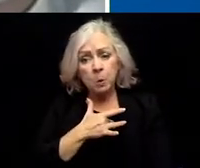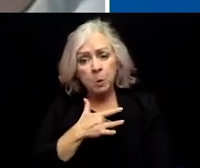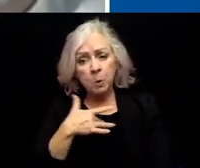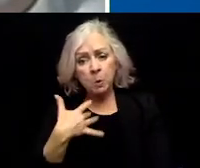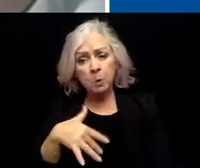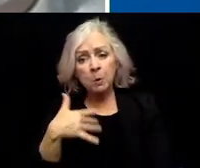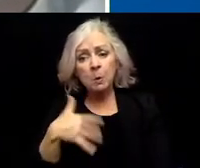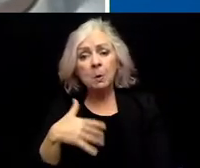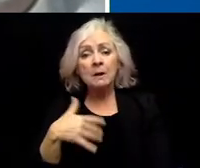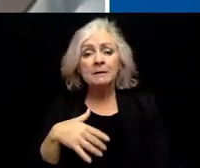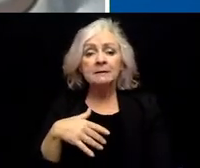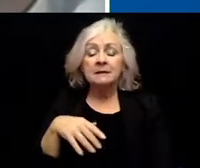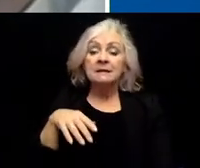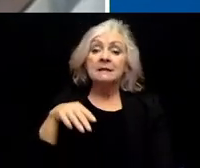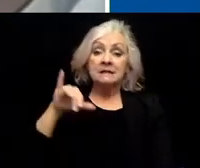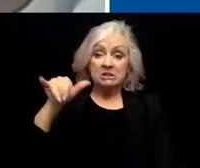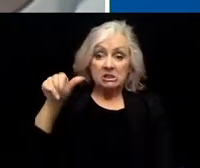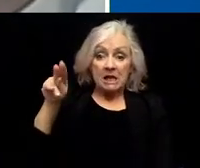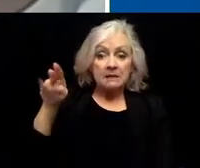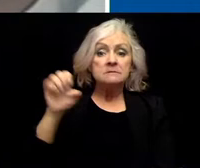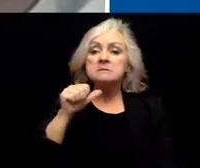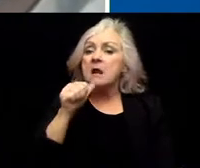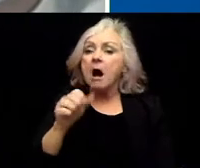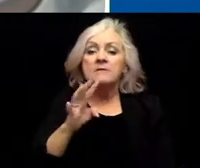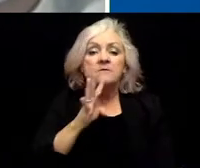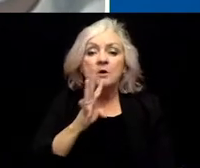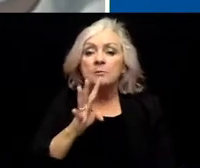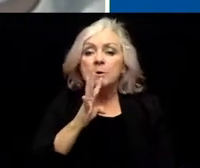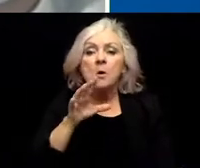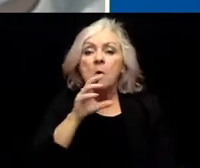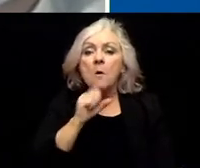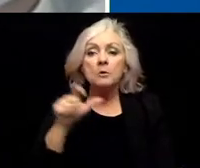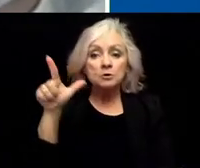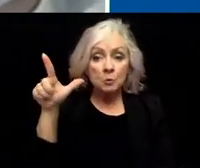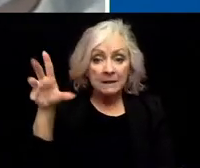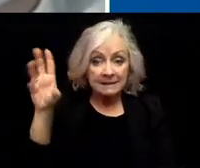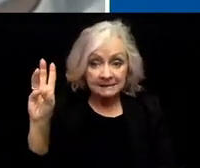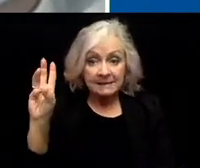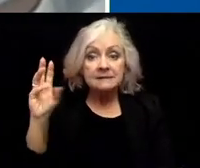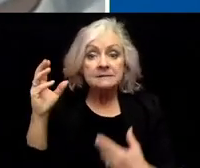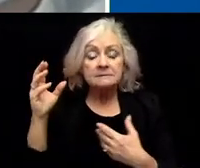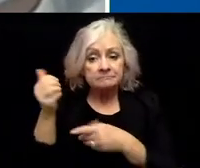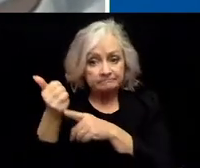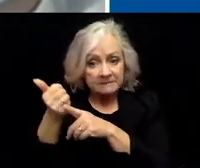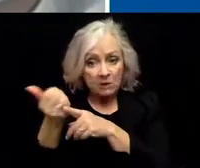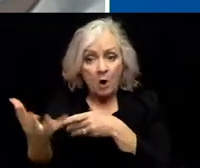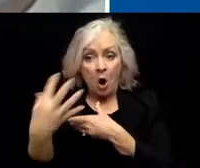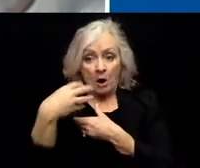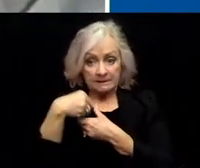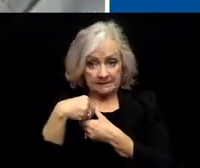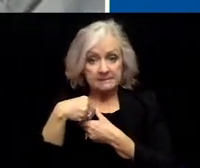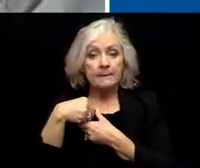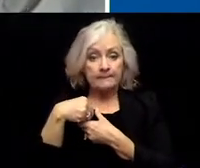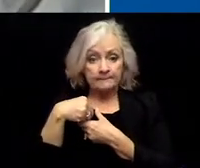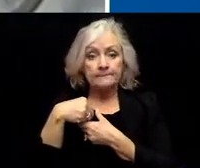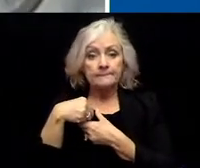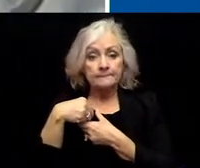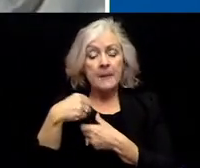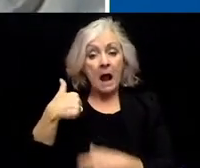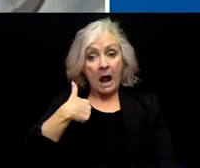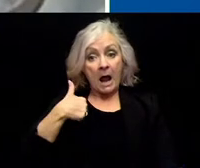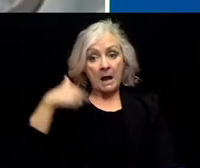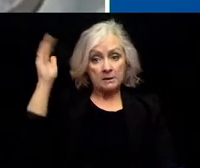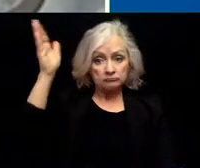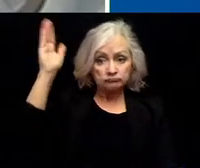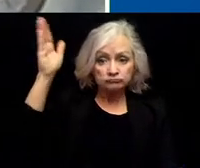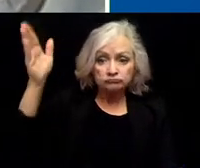is nonverbal, 26 years old with autism, and talk a lot in presentations around the world, some that I've